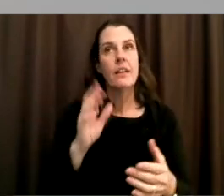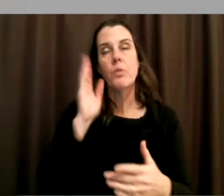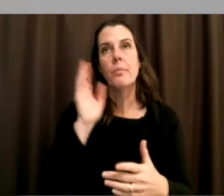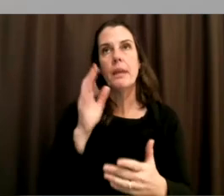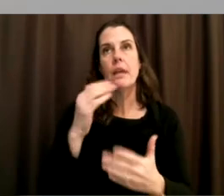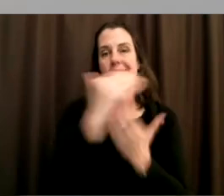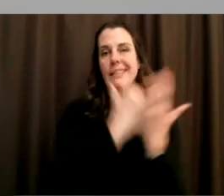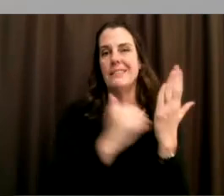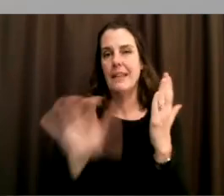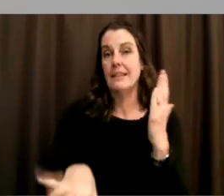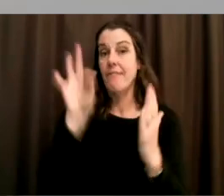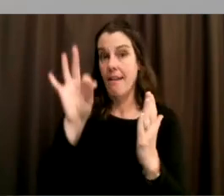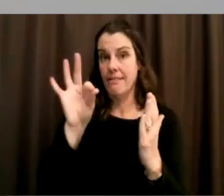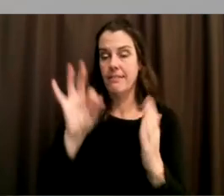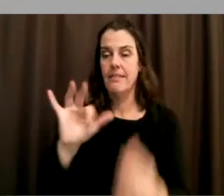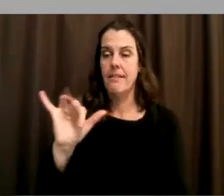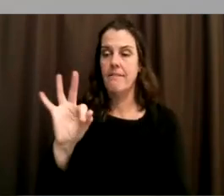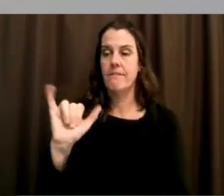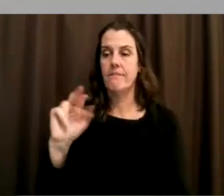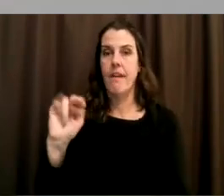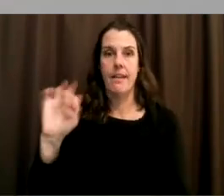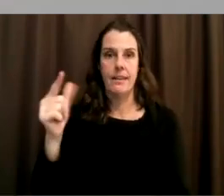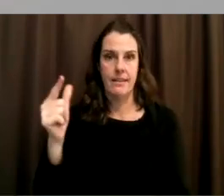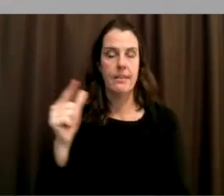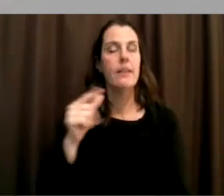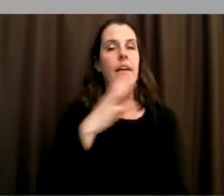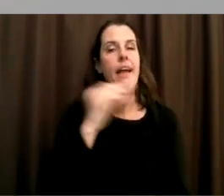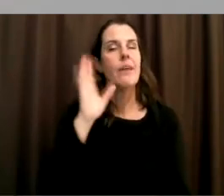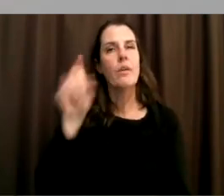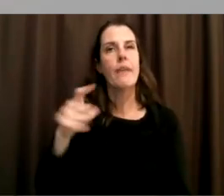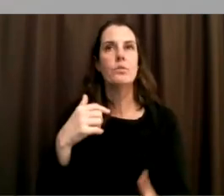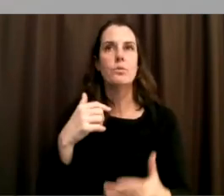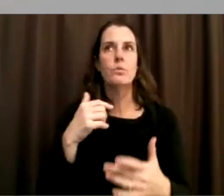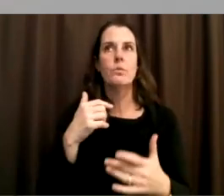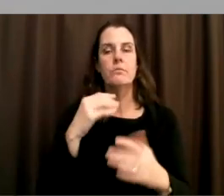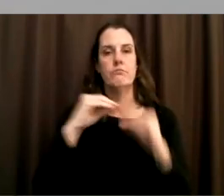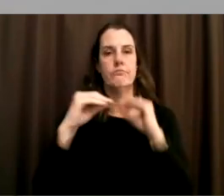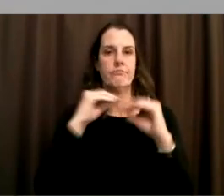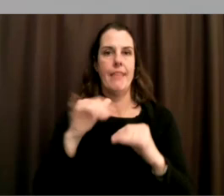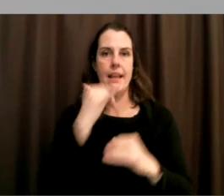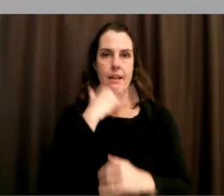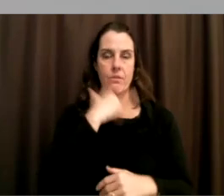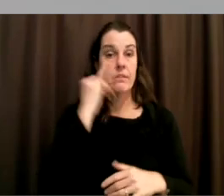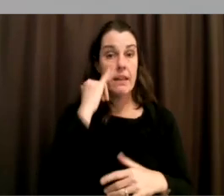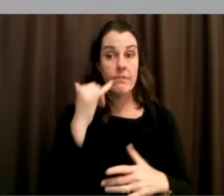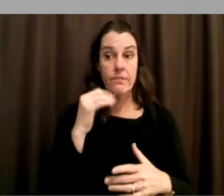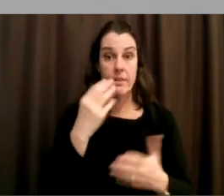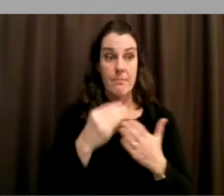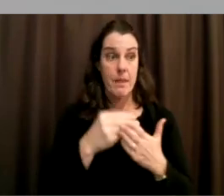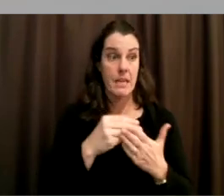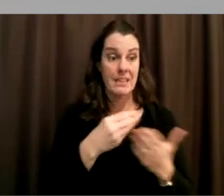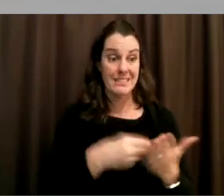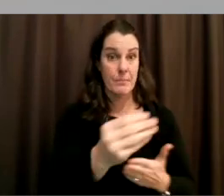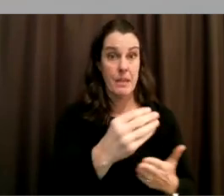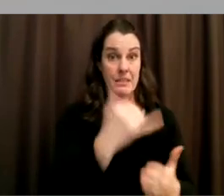audit report, and you're just going to have to take some steps to correct that error. And if you misspent funds